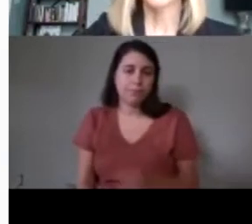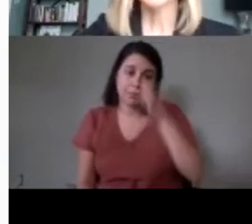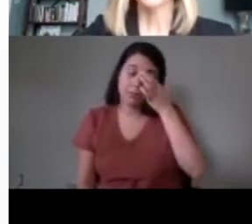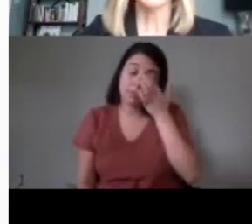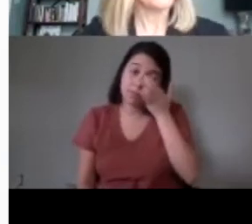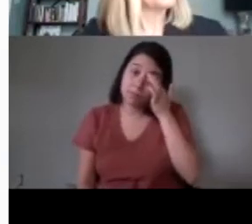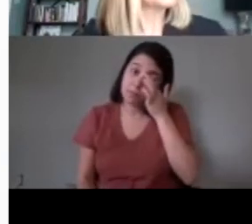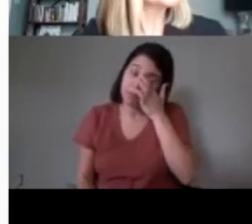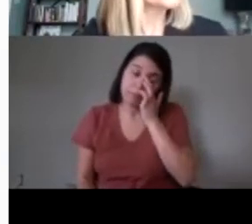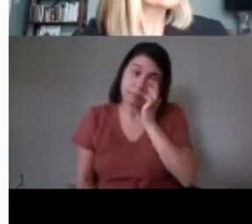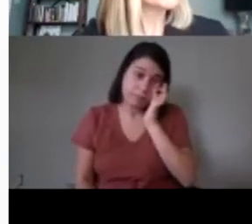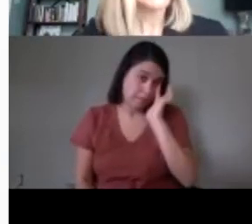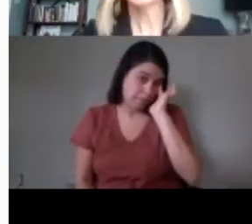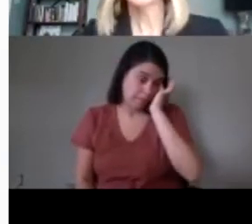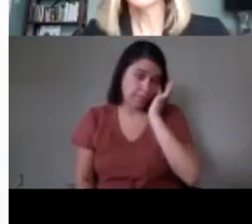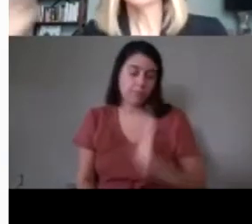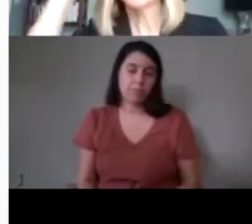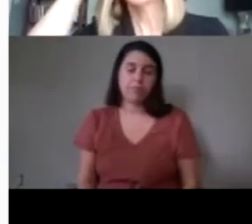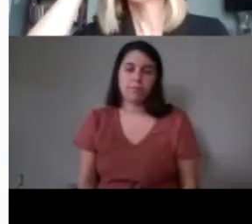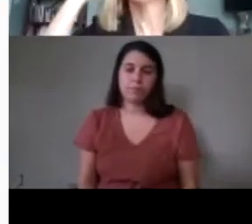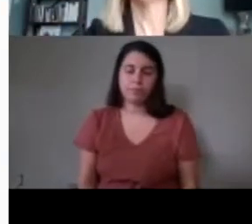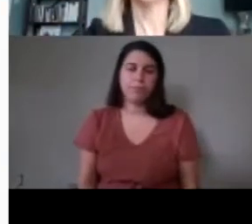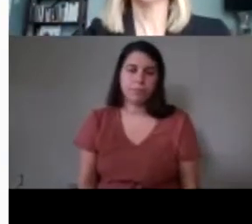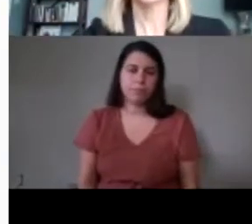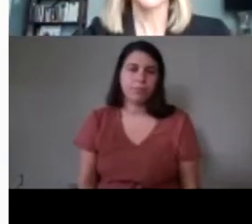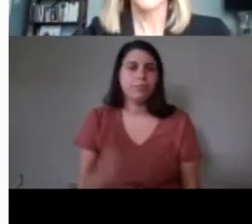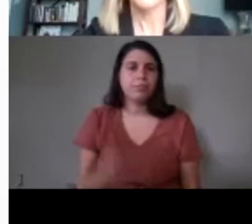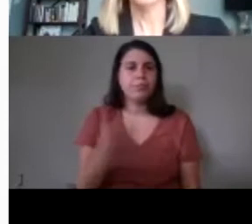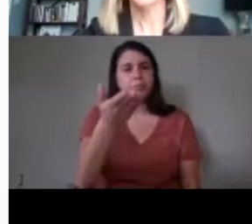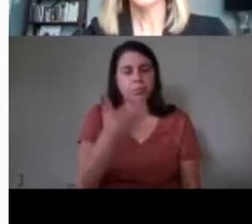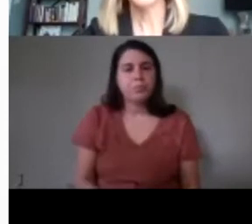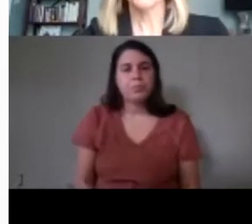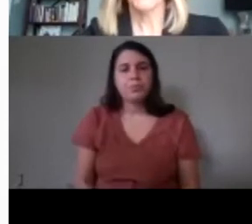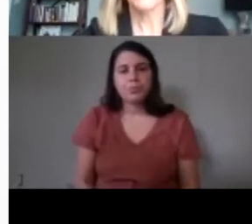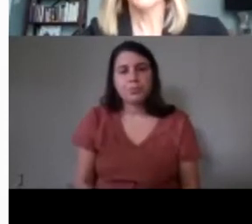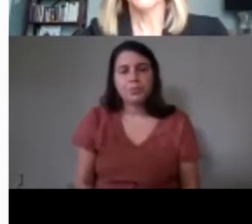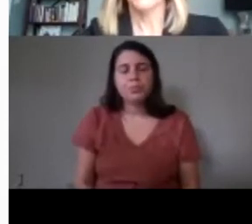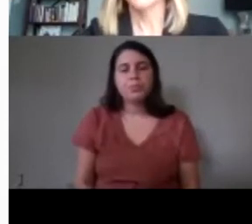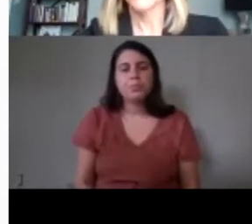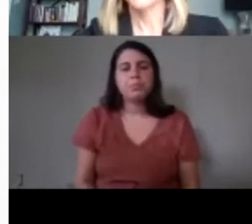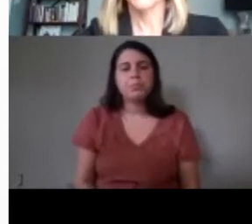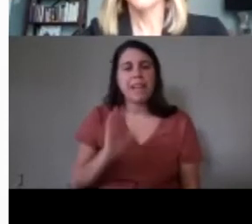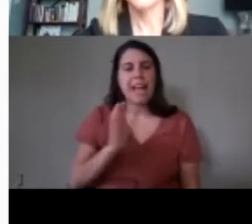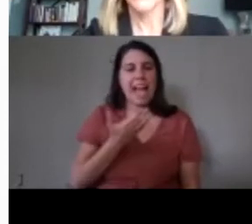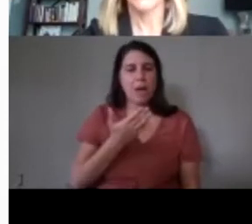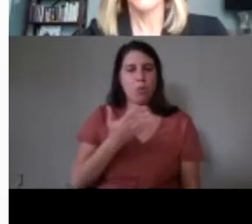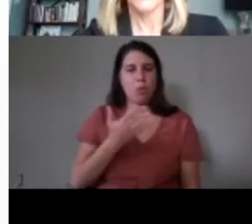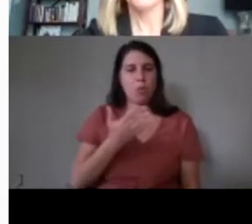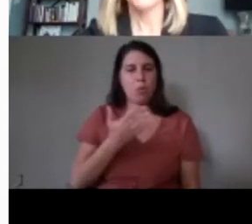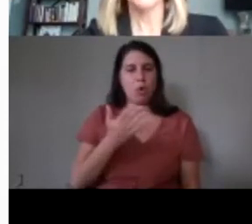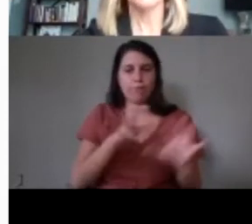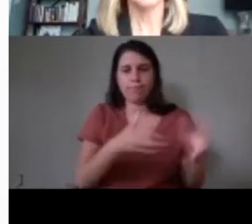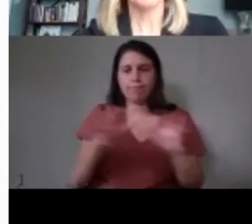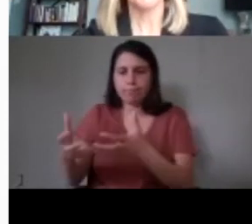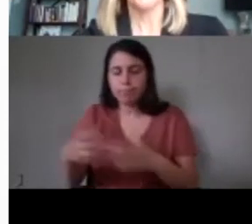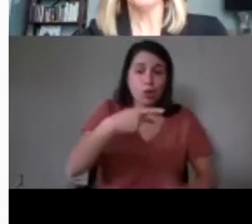So in terms of, I just want to check my time, the sample characteristics, in terms of our pilot and Aging Inside, a